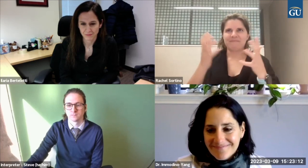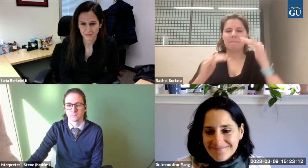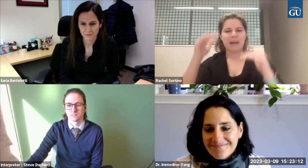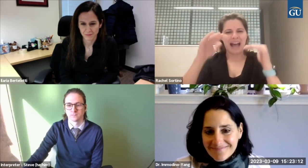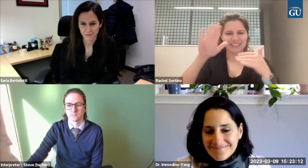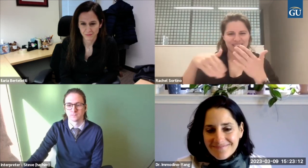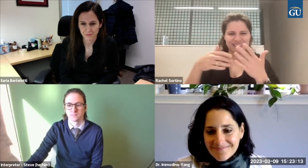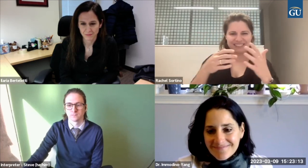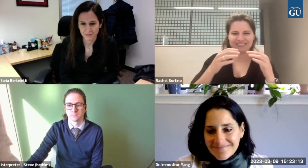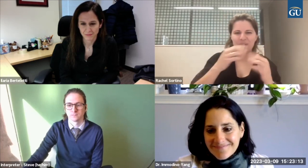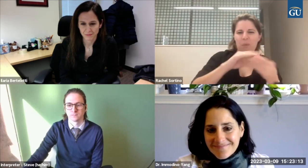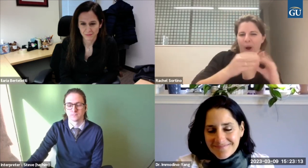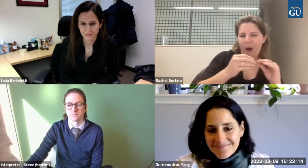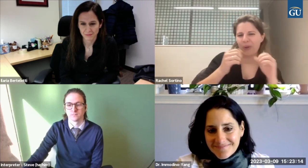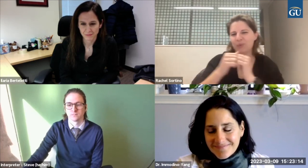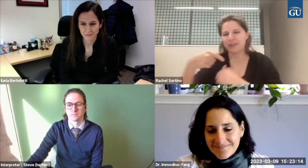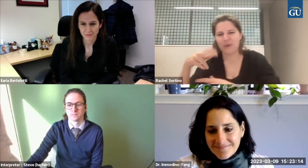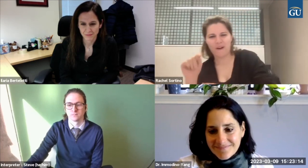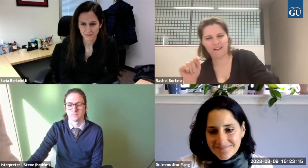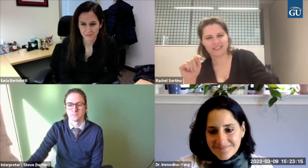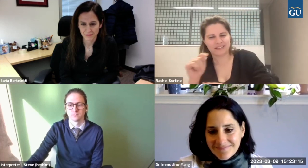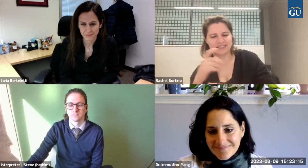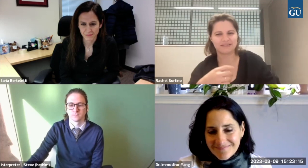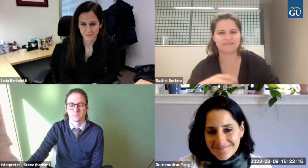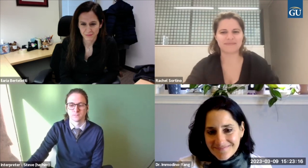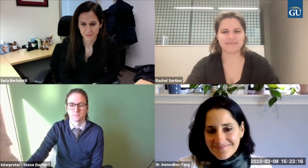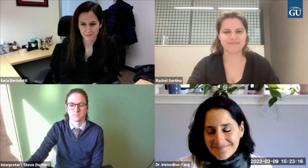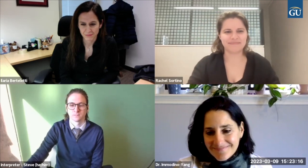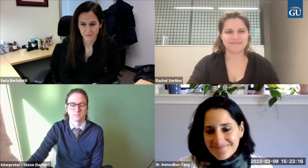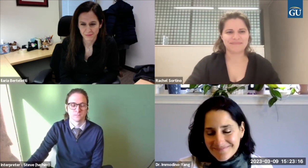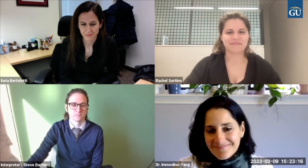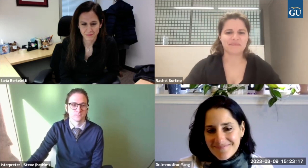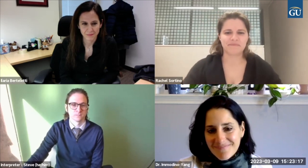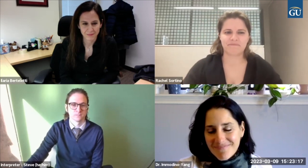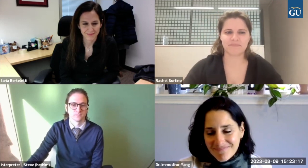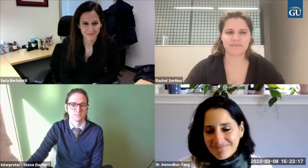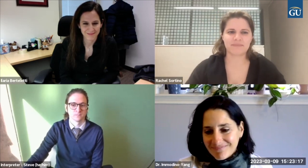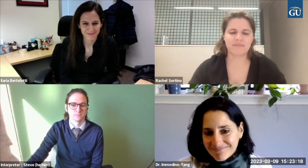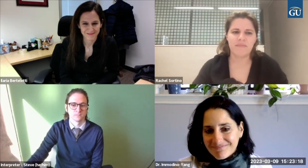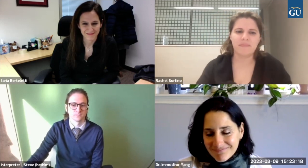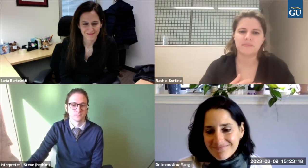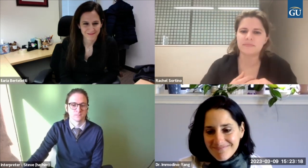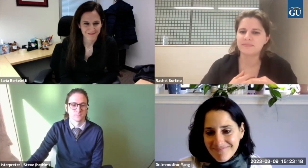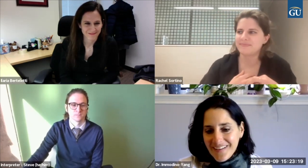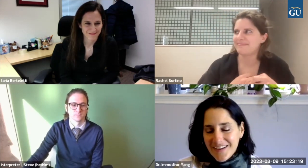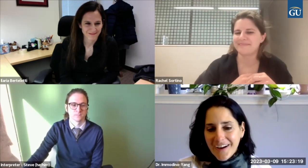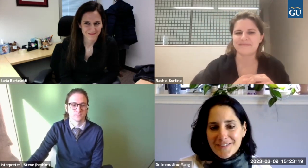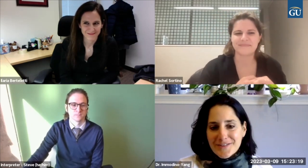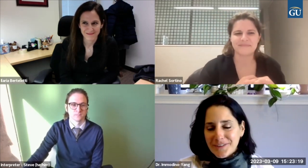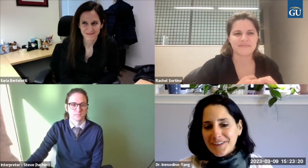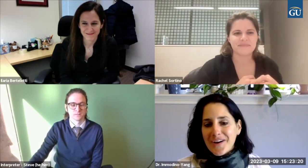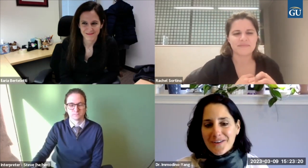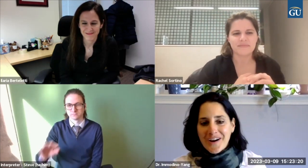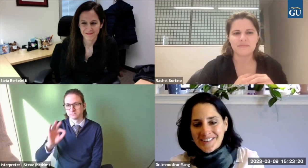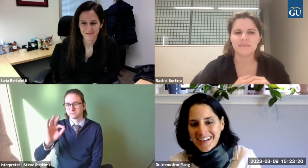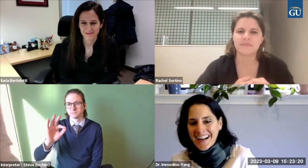in order to be able to do such a thing and balance the qualitative and quantitative aspects of such a study? Yeah, that's